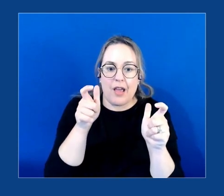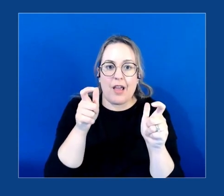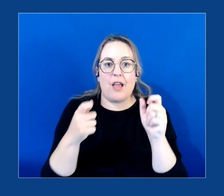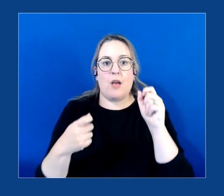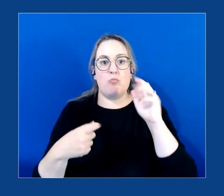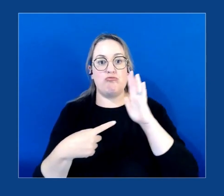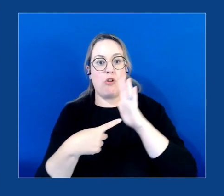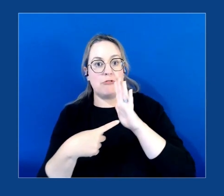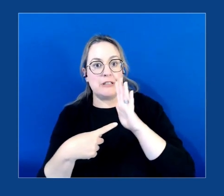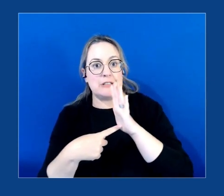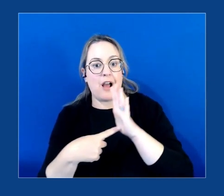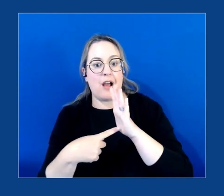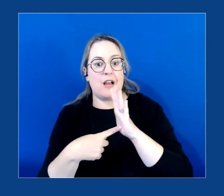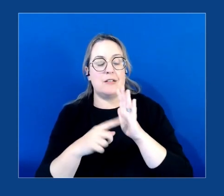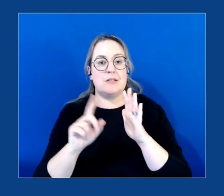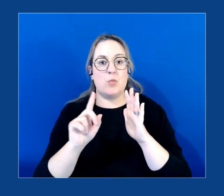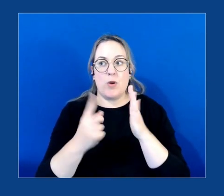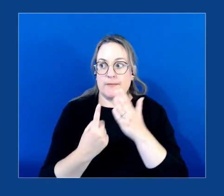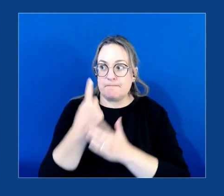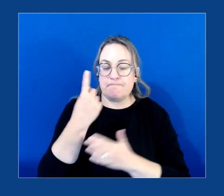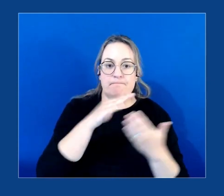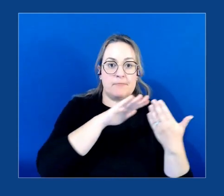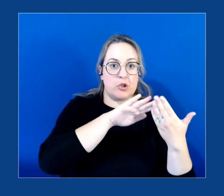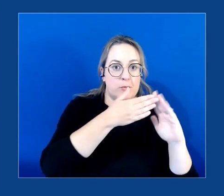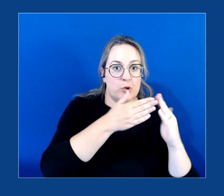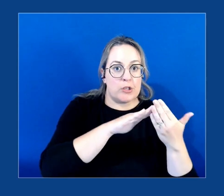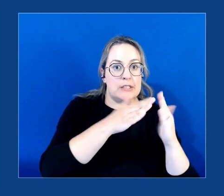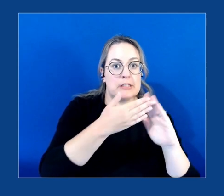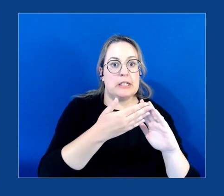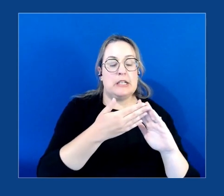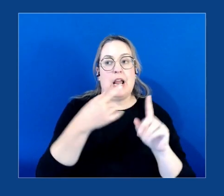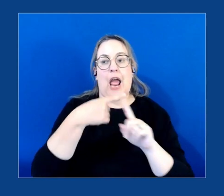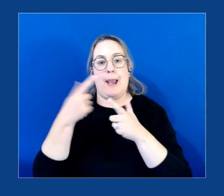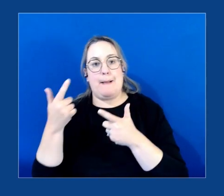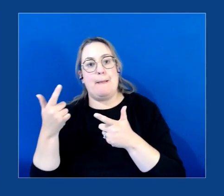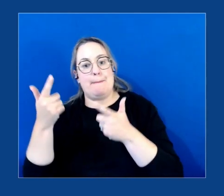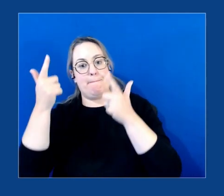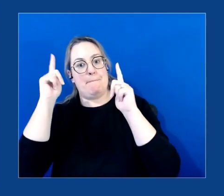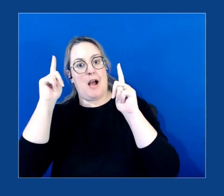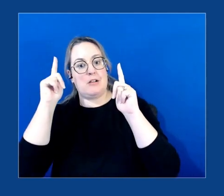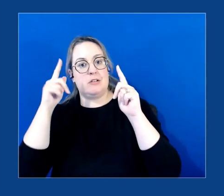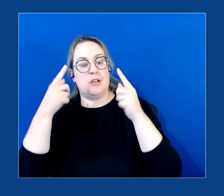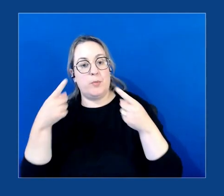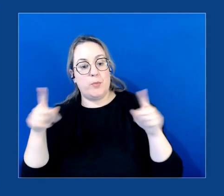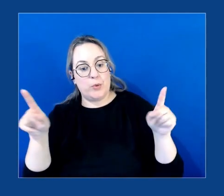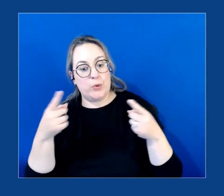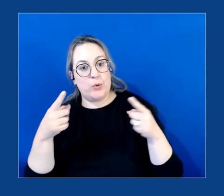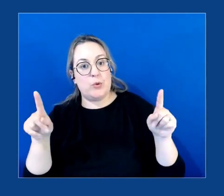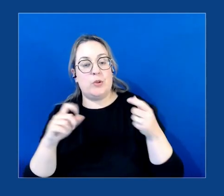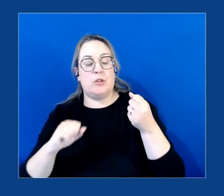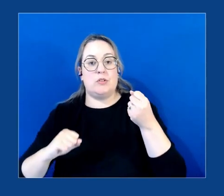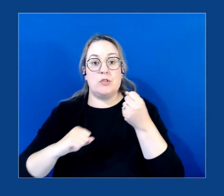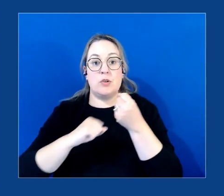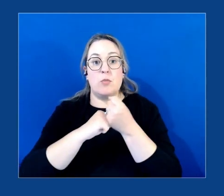of those with most at stake in communities, both master musicians and those learning, those supporting in different ways from different